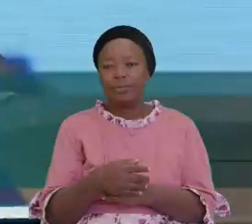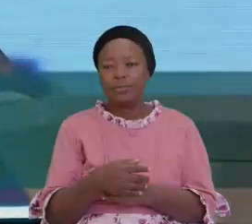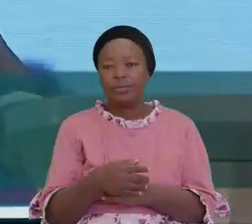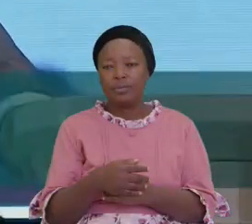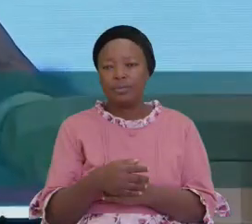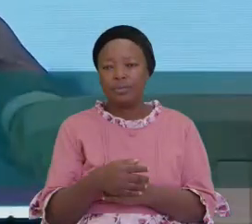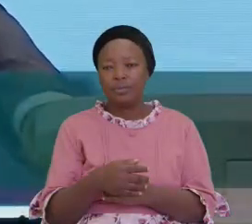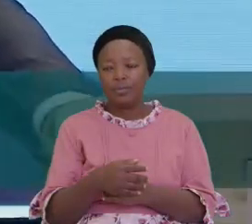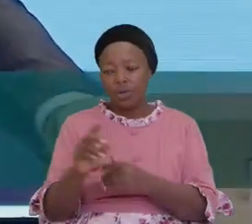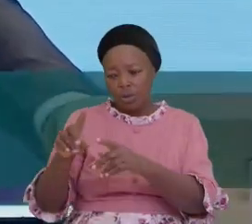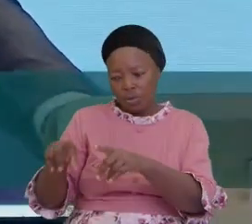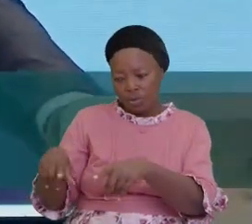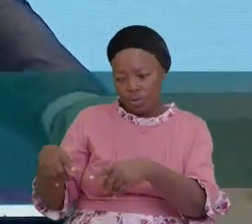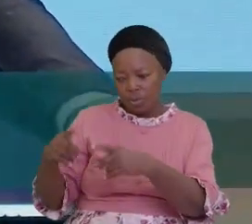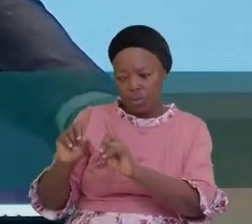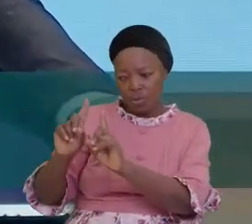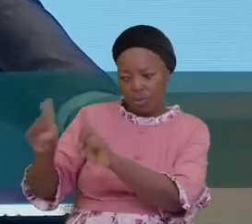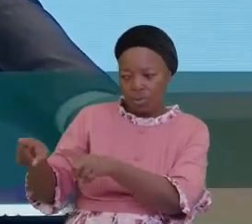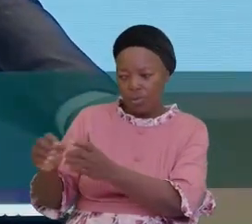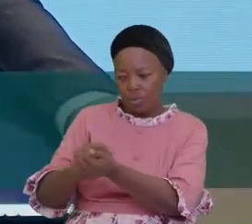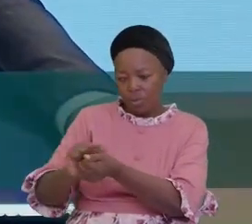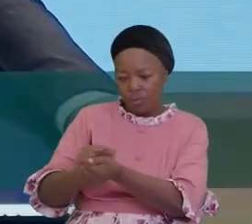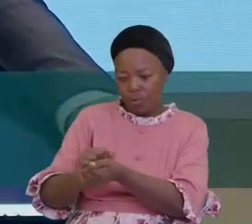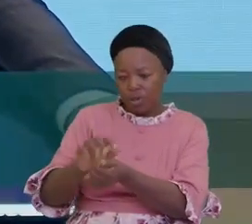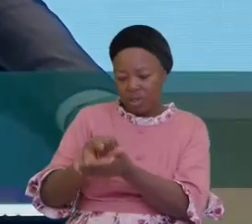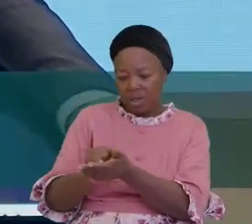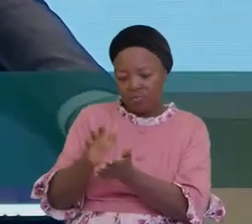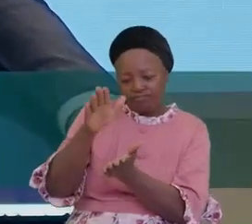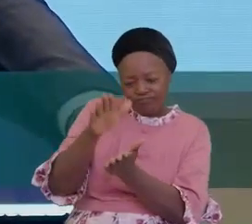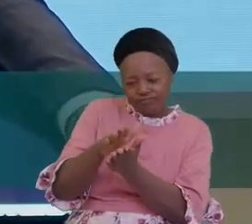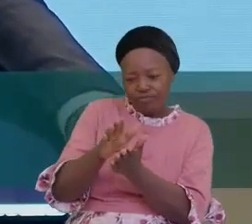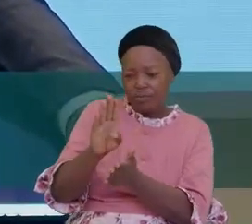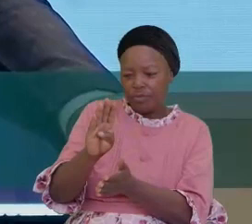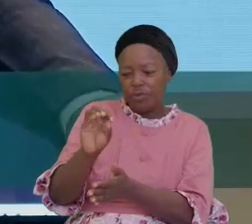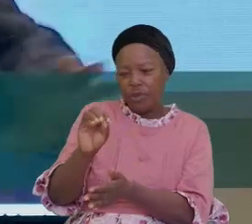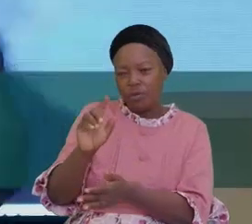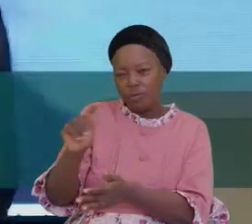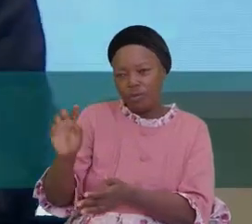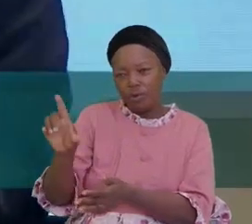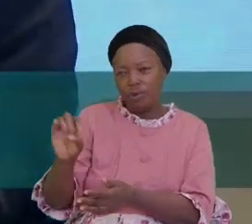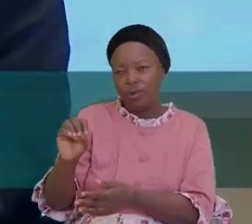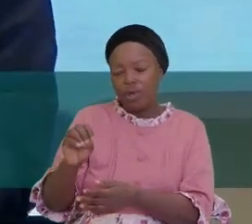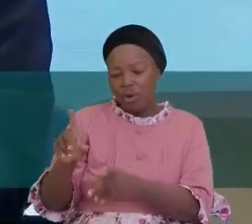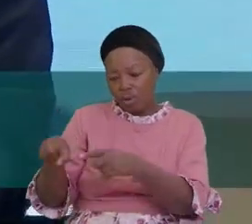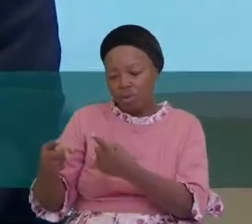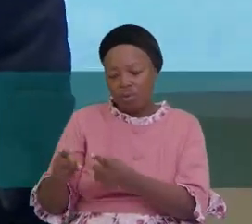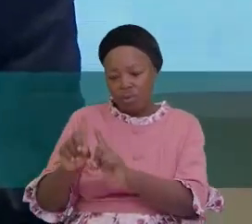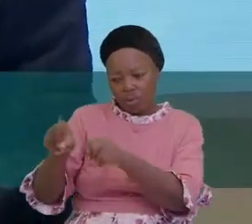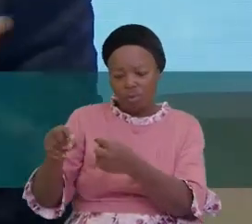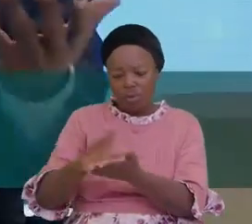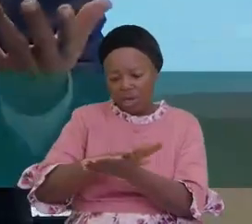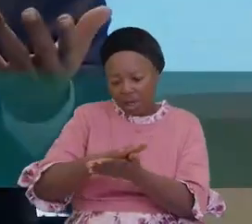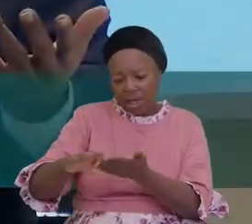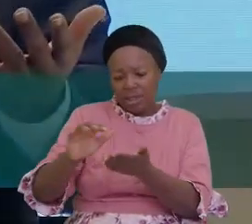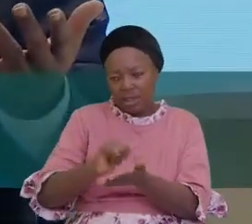Go wash your little bottle. Go cleanse your little bottle. Be